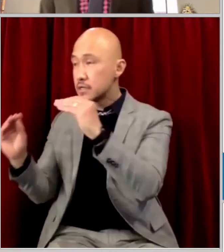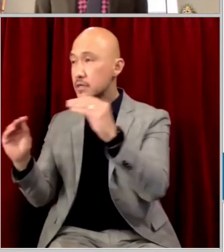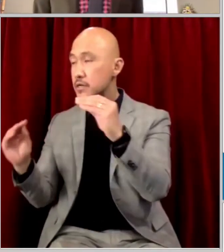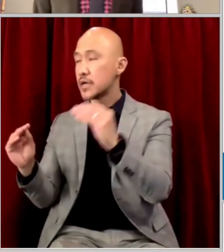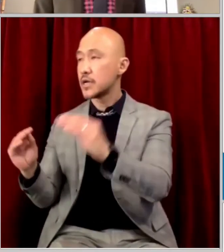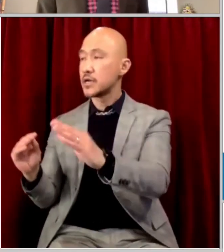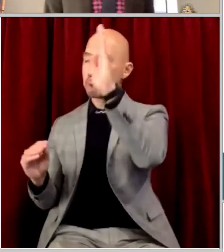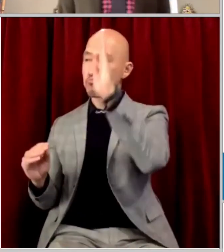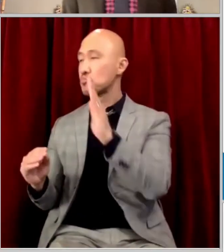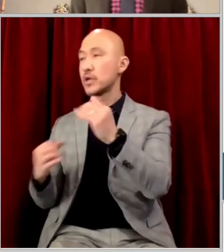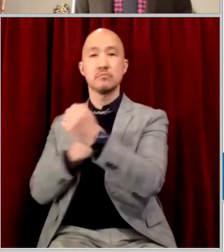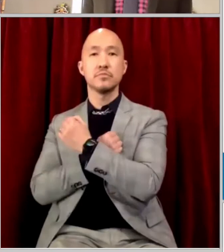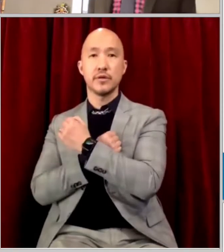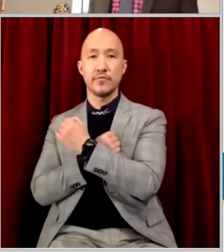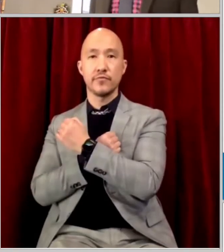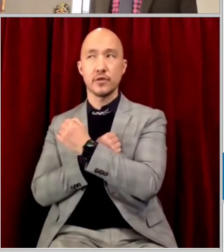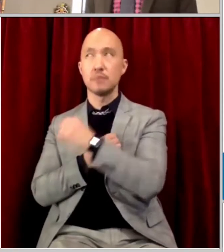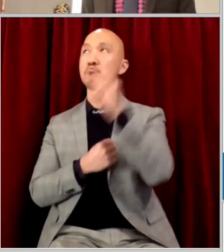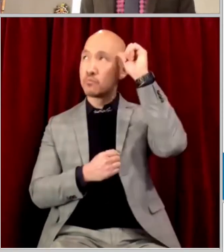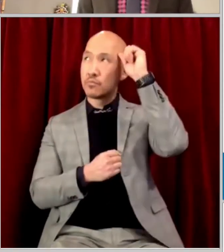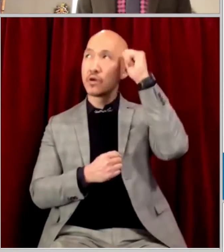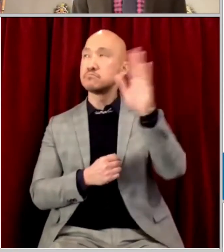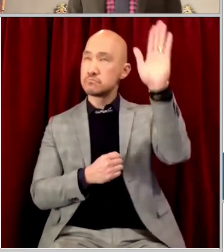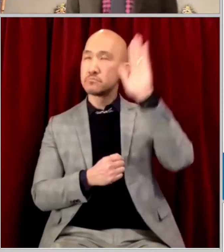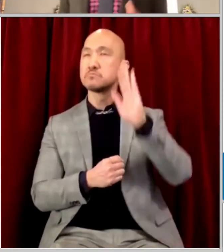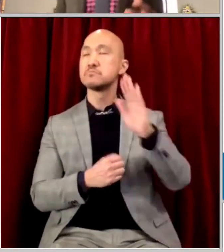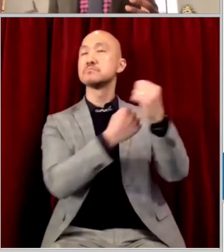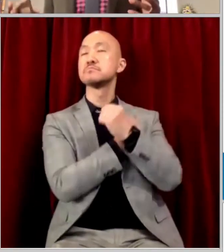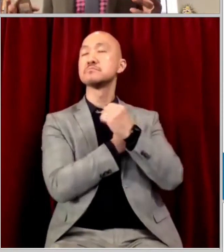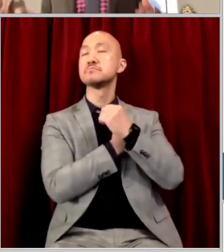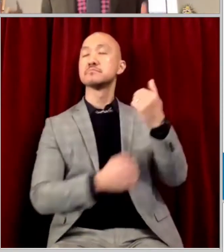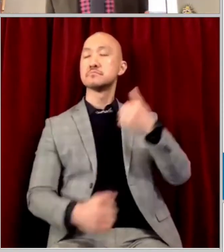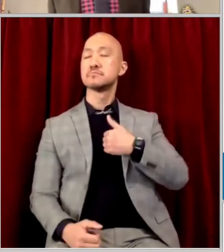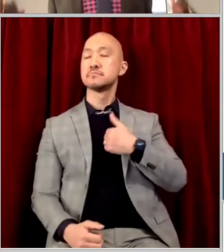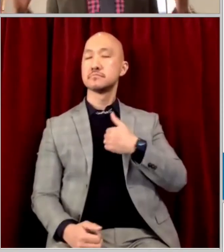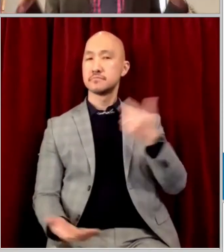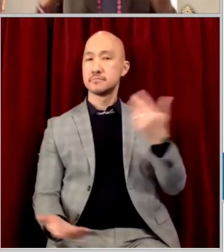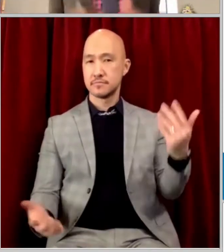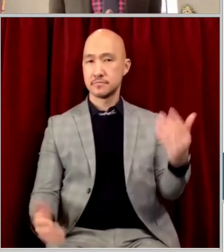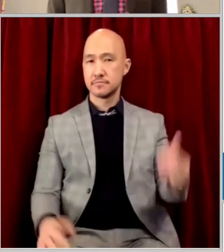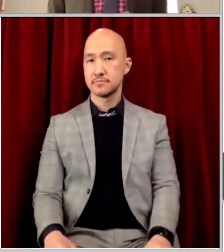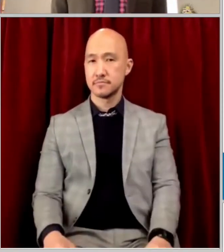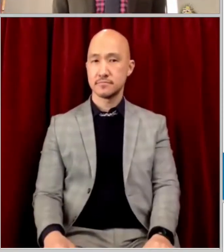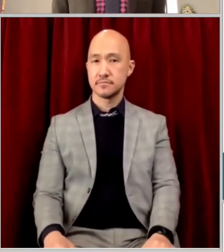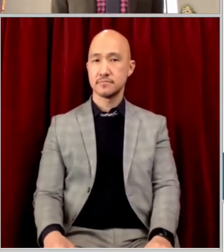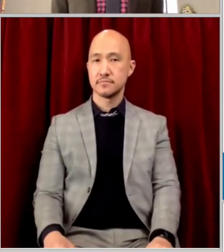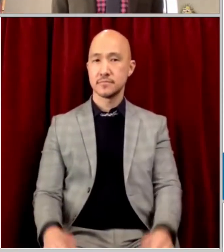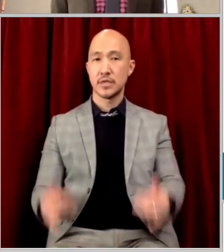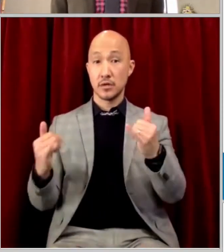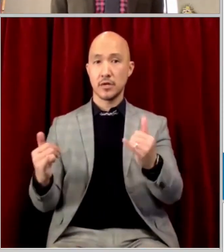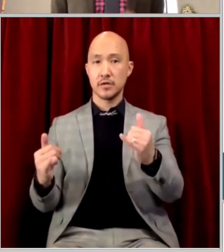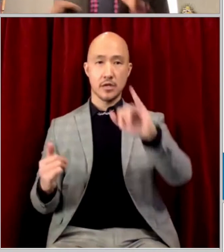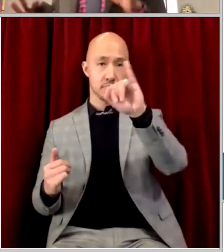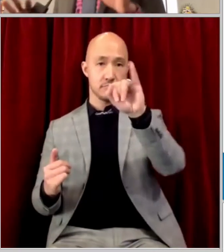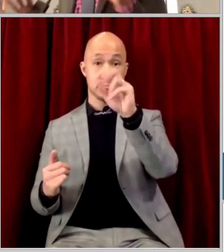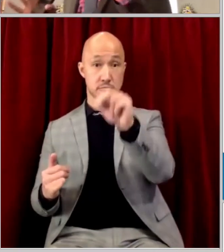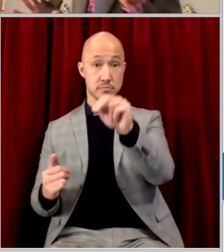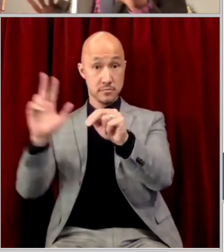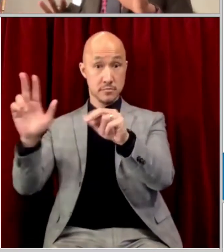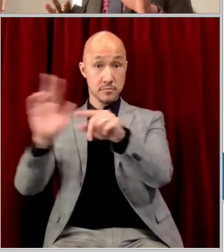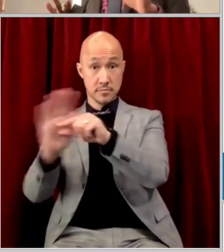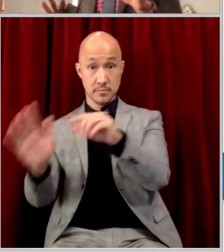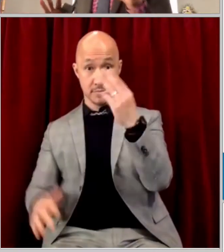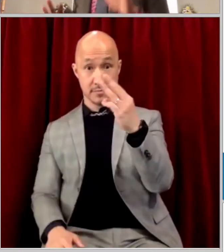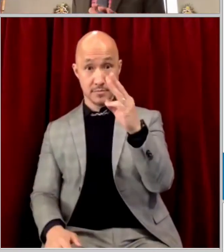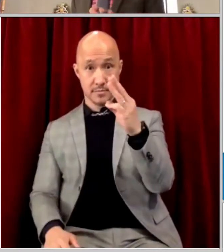3:16, very familiar passage of scripture, for God so loved the world. But I want you to put your name there, right? Think for